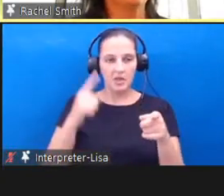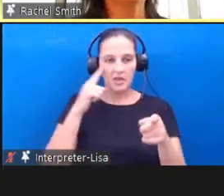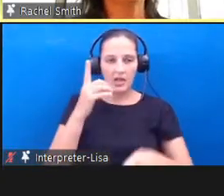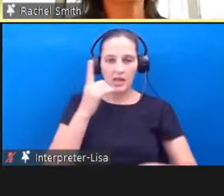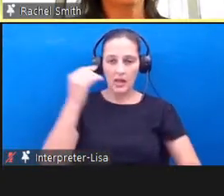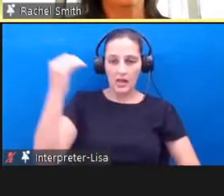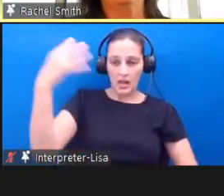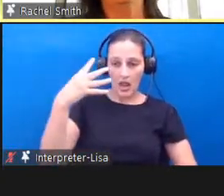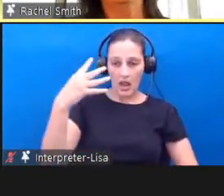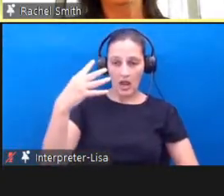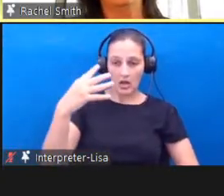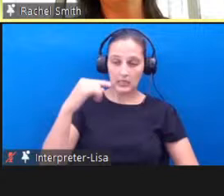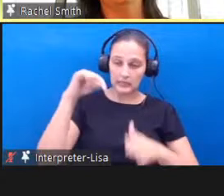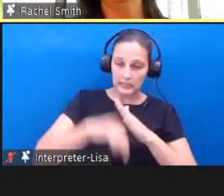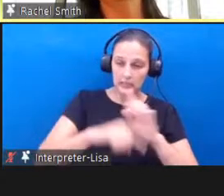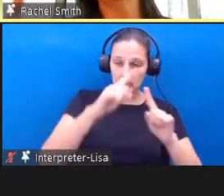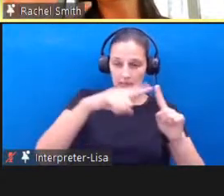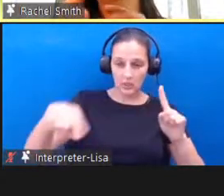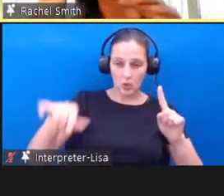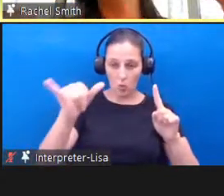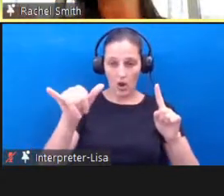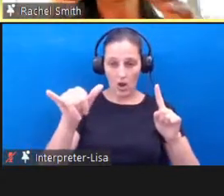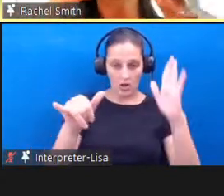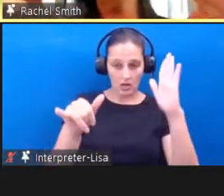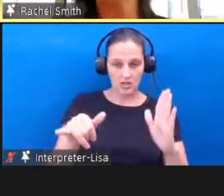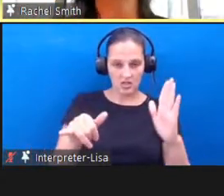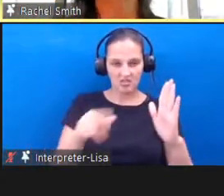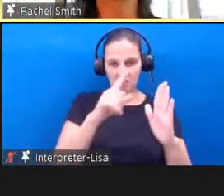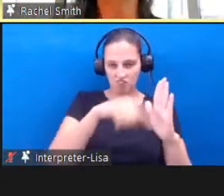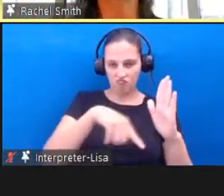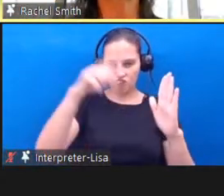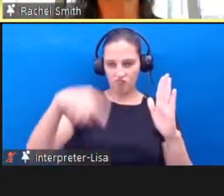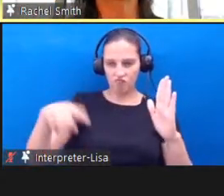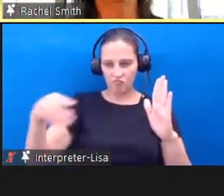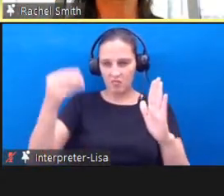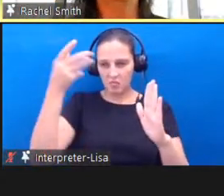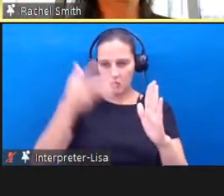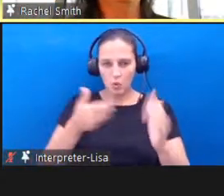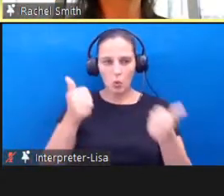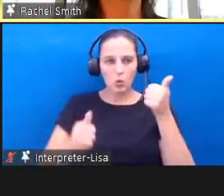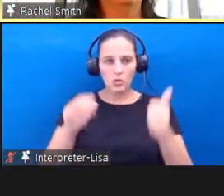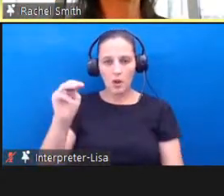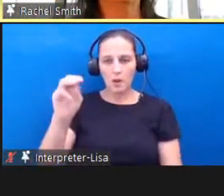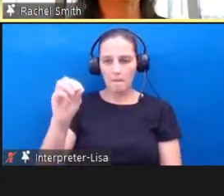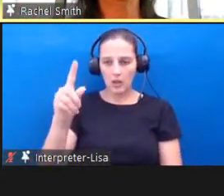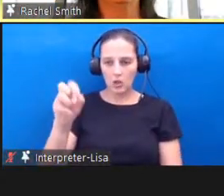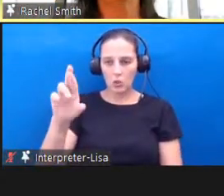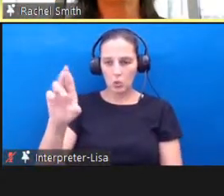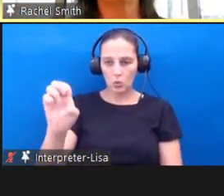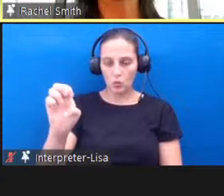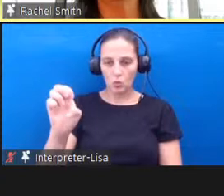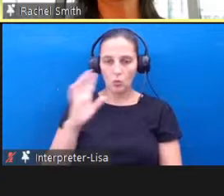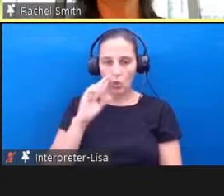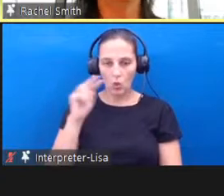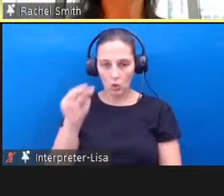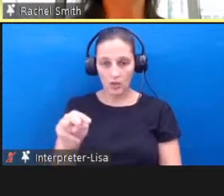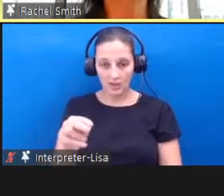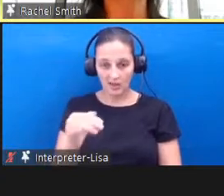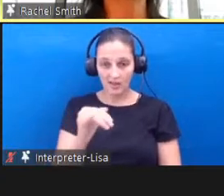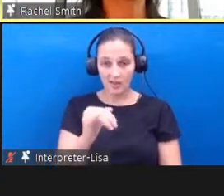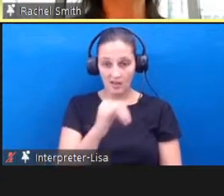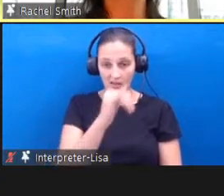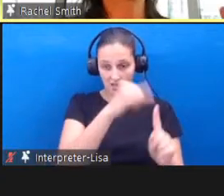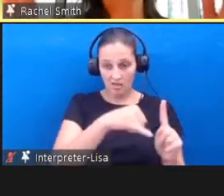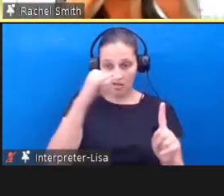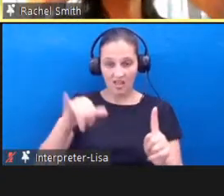on the y-axis, and this is wavelength. So this just tells you kind of which molecules you're looking at. And the lines coming down are basically the